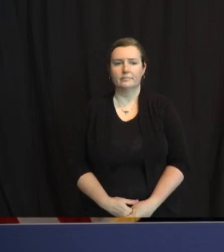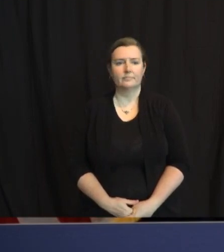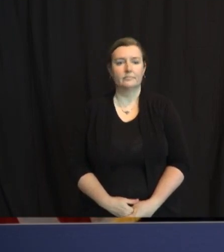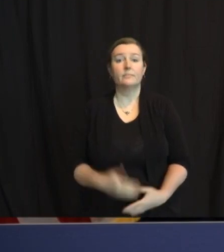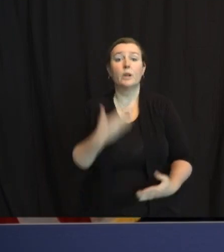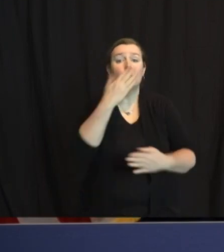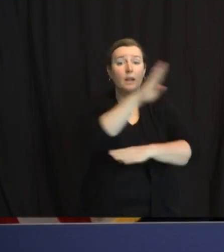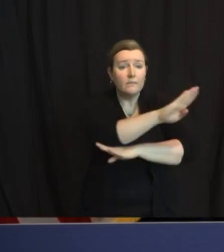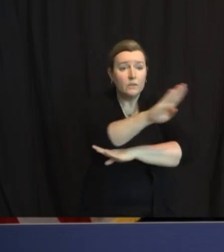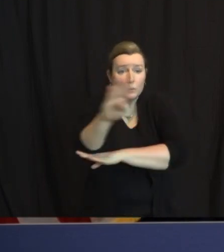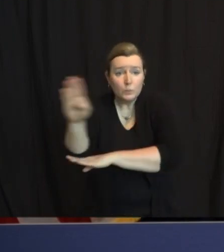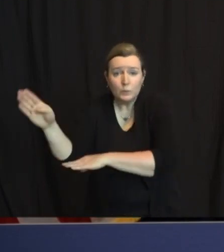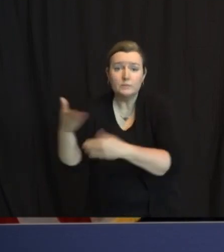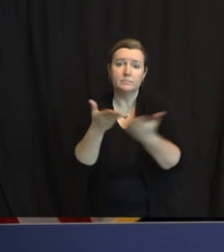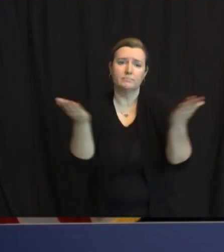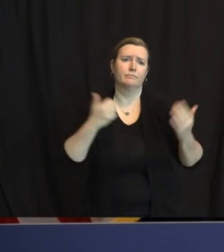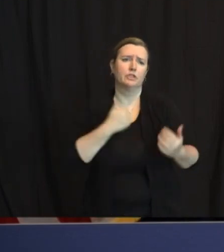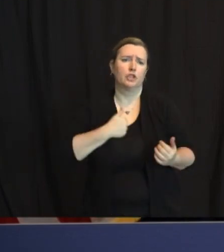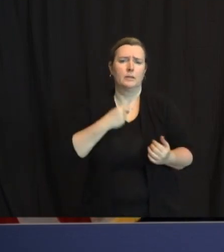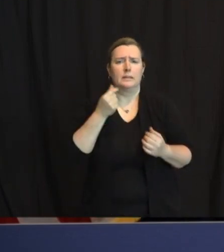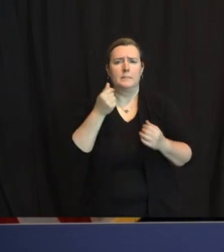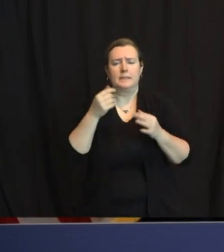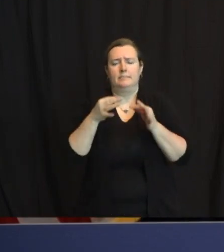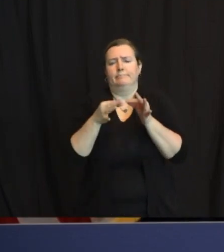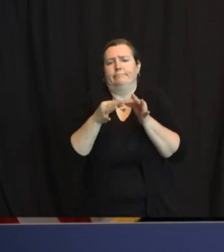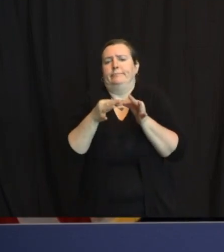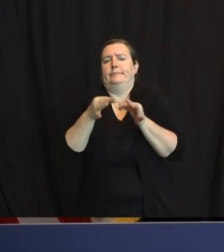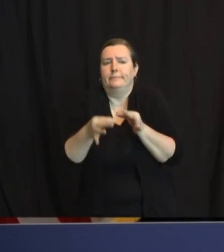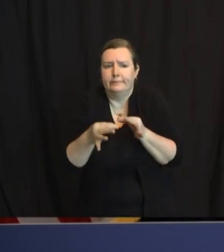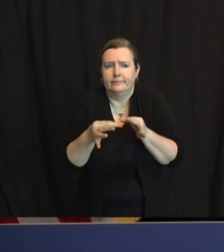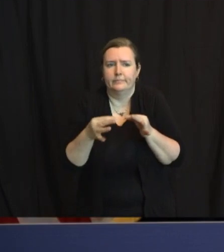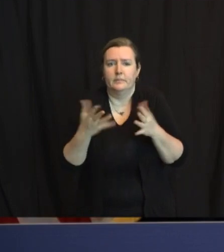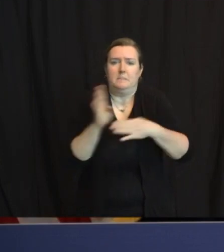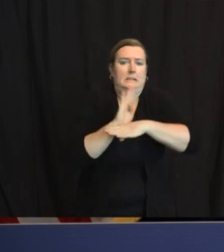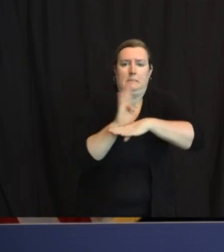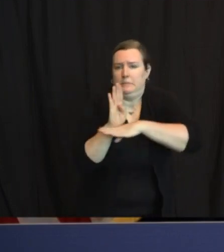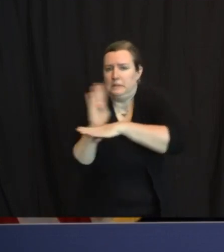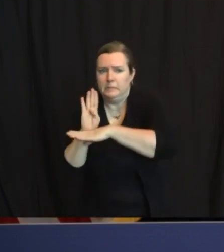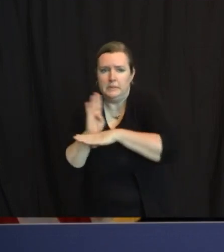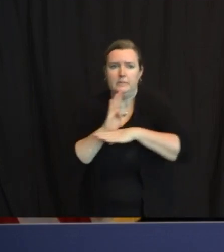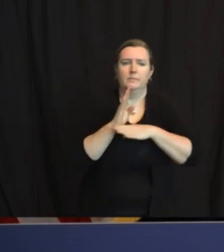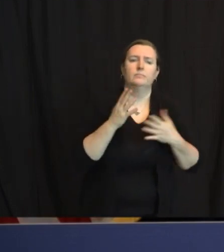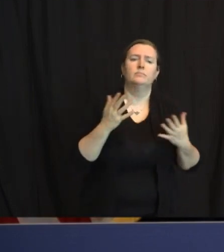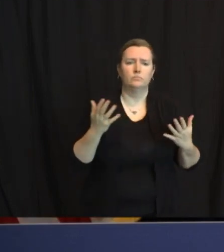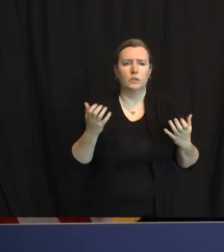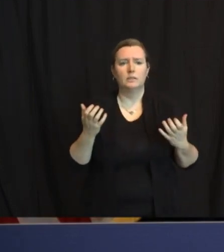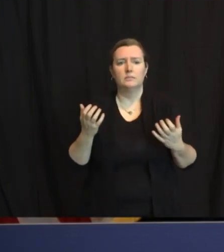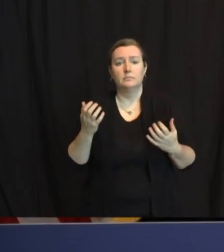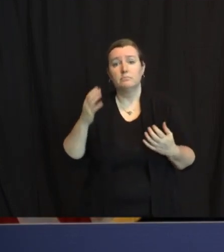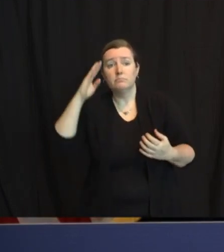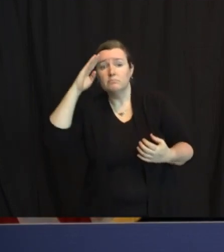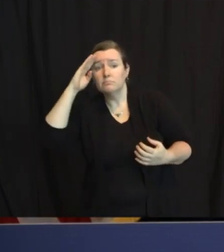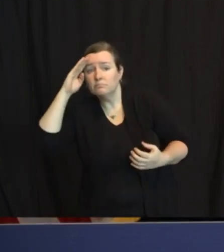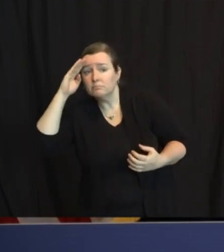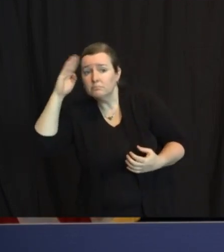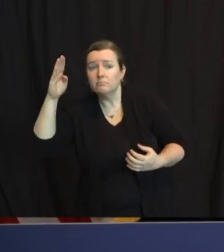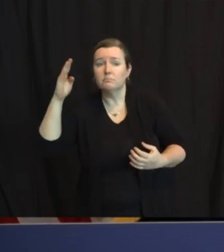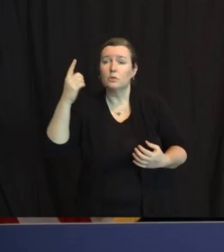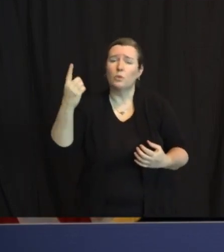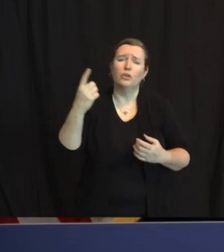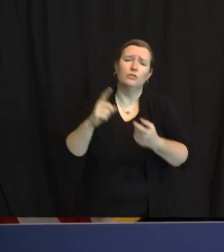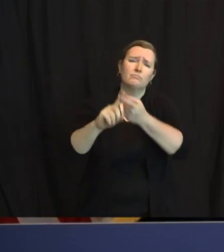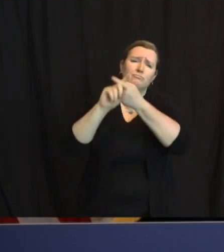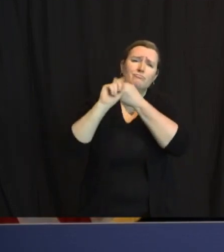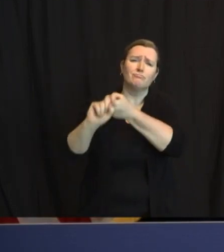Good afternoon, everyone. Sorry to be a minute or two behind. Lots going on. I want to give a shout out to a young, very good friend of mine, Connor